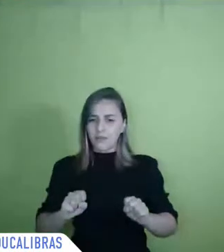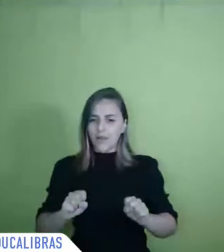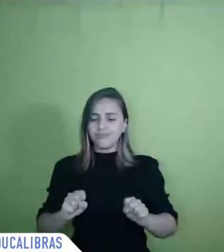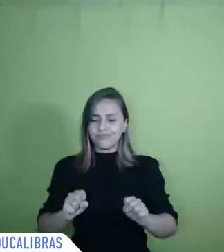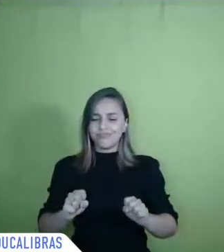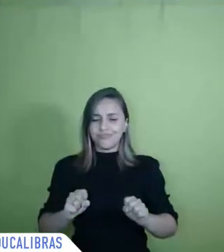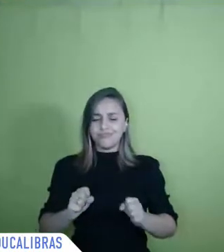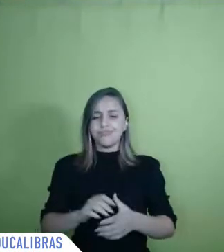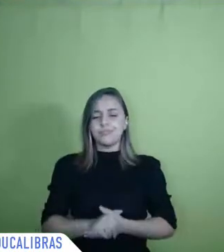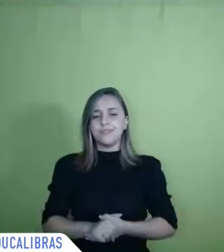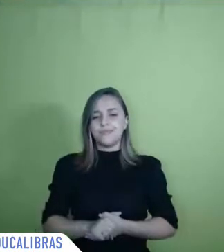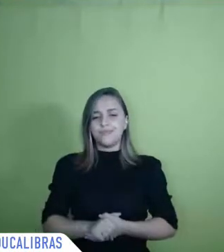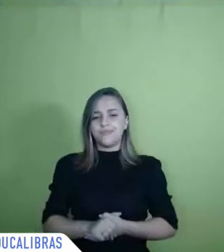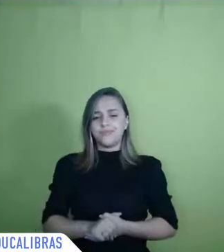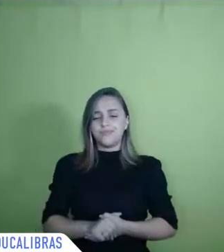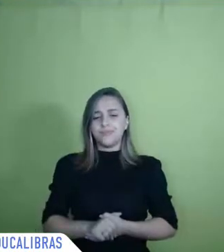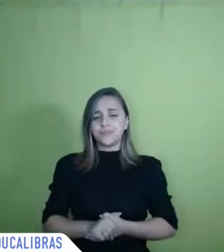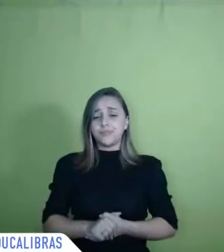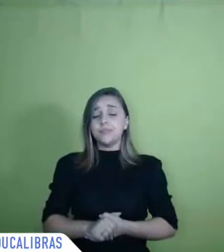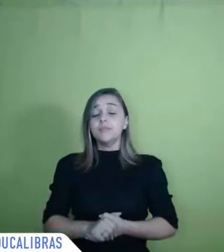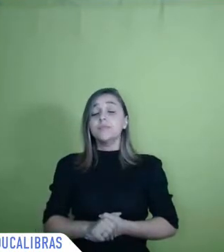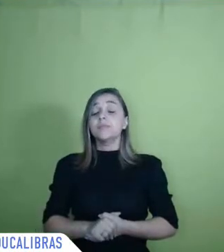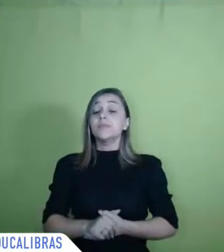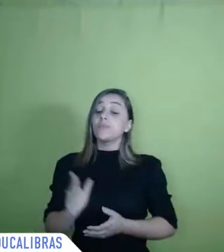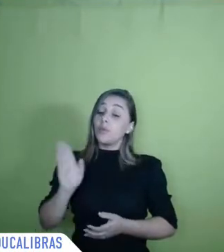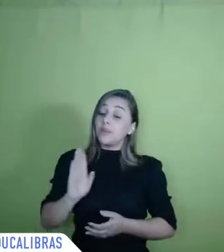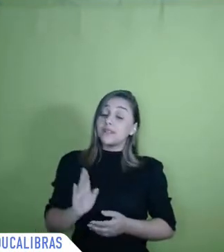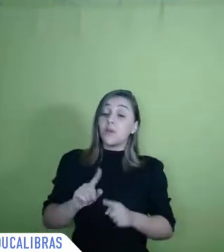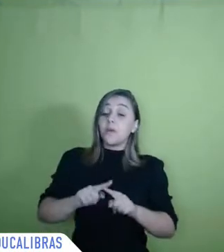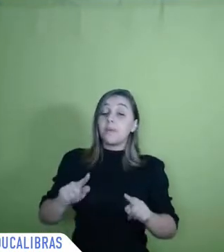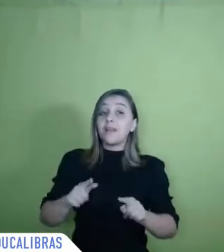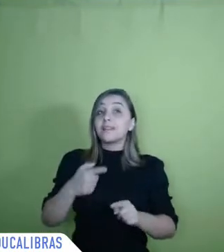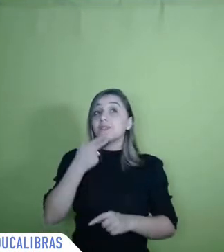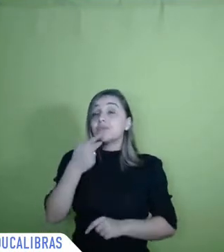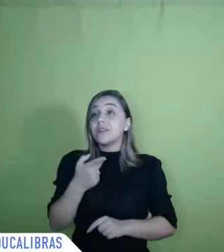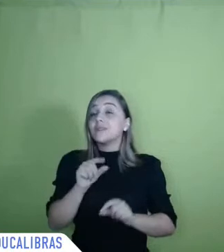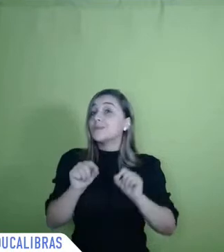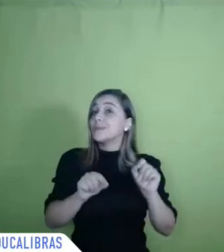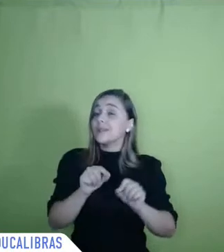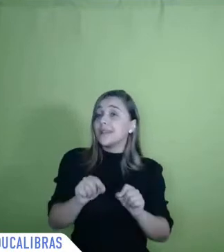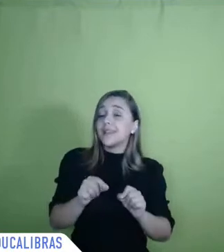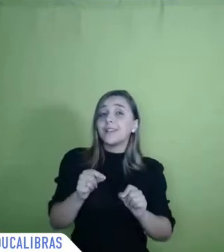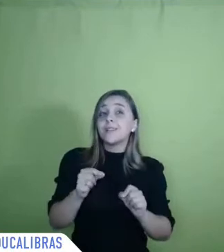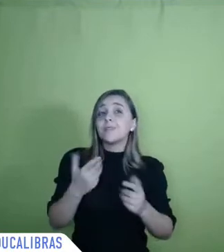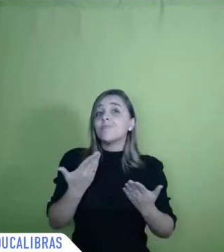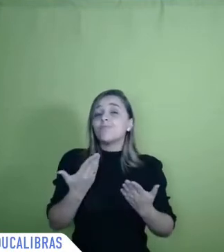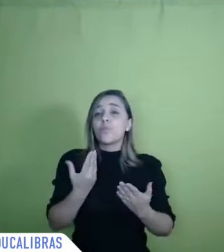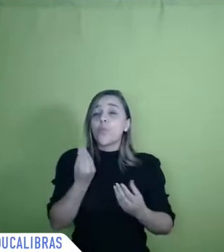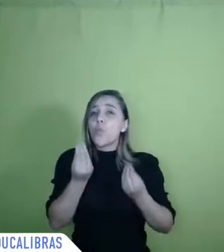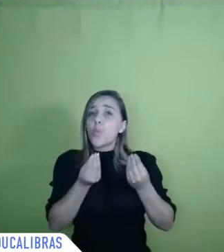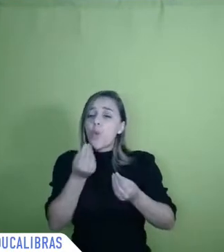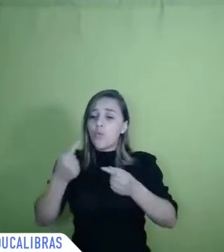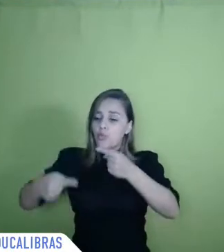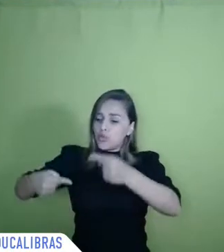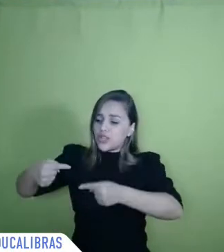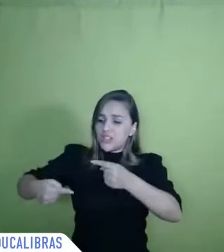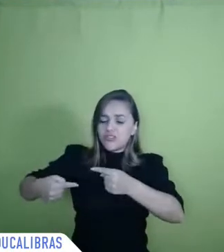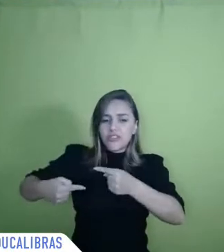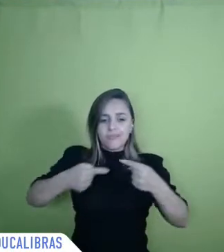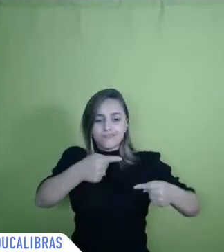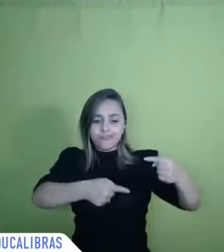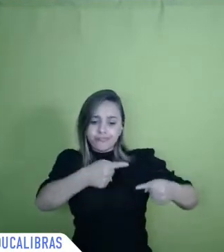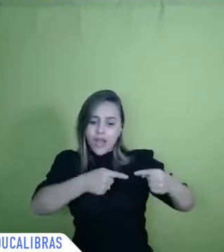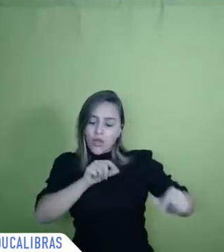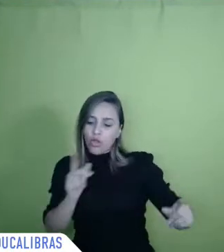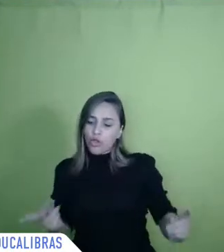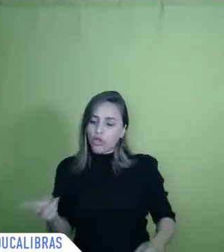between inequality and growth. That when we're increasing taxes on the high earners and high wealth, we're really increasing taxes